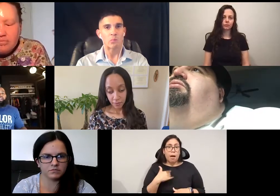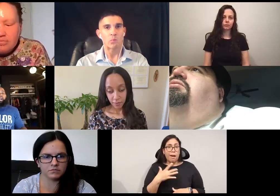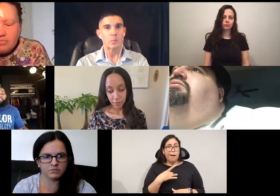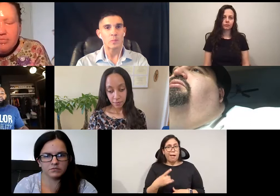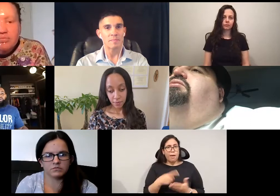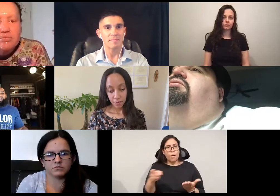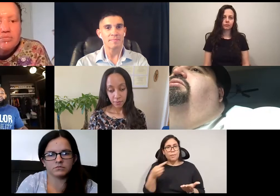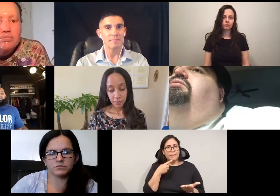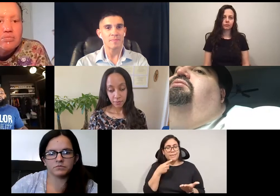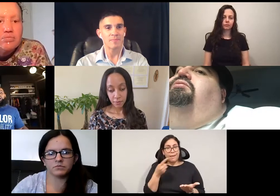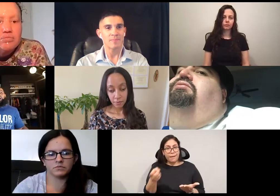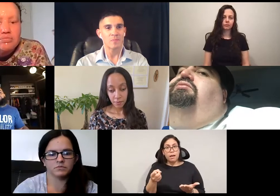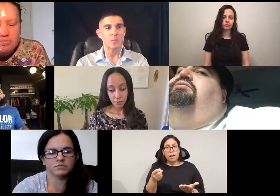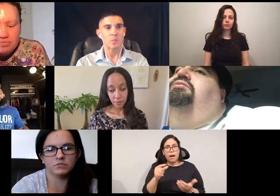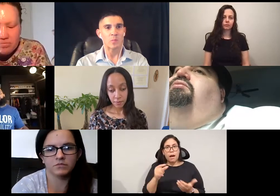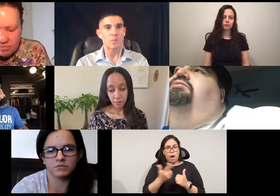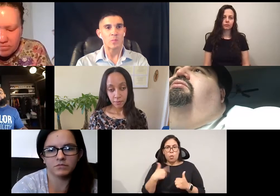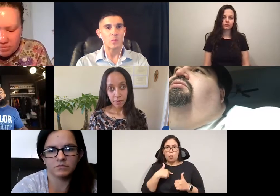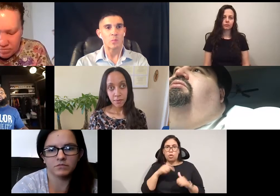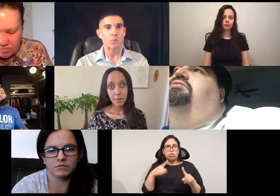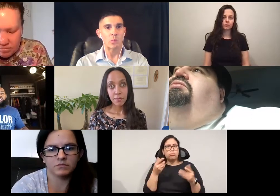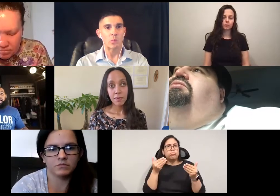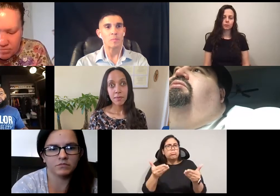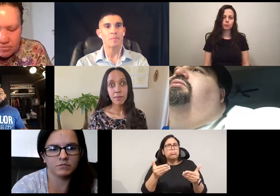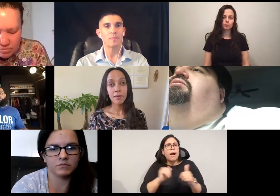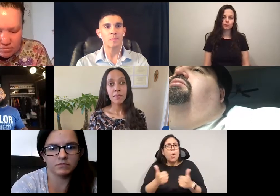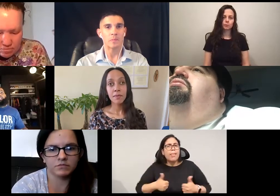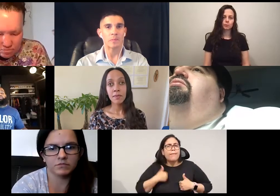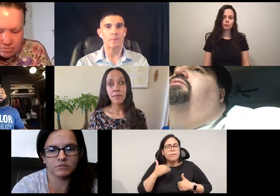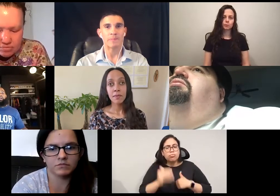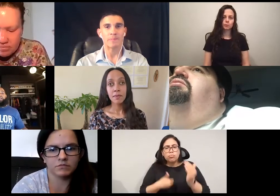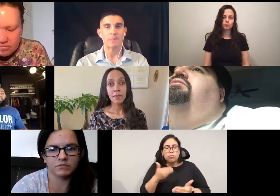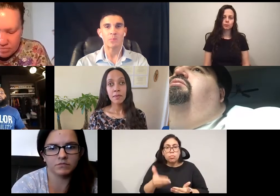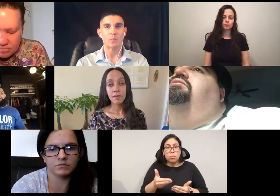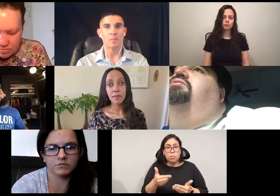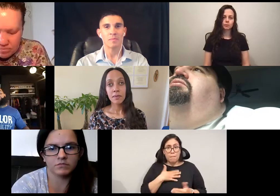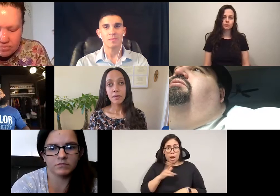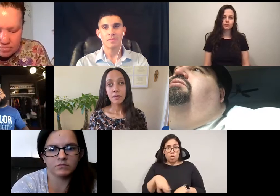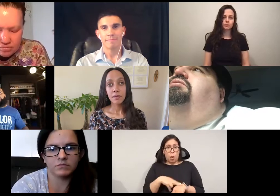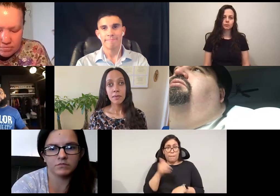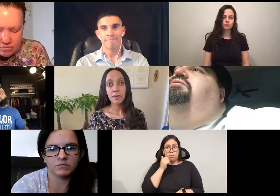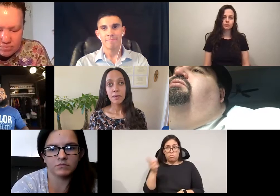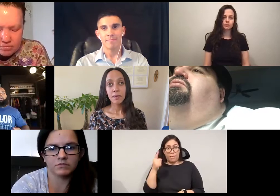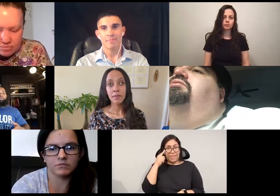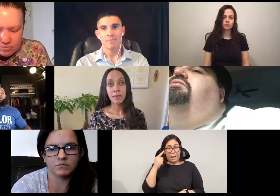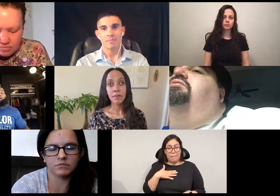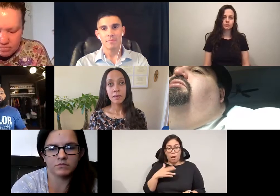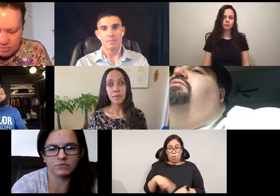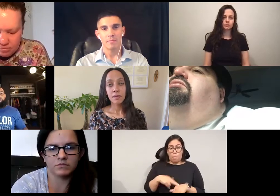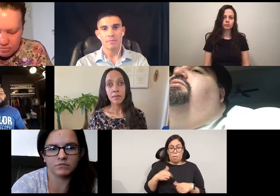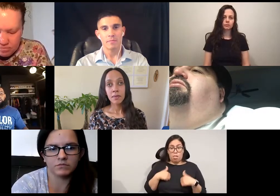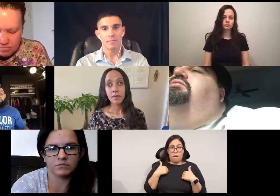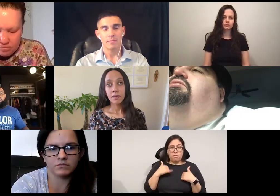our lives. How can we live if you're always looking at the thing we have to do is inspiring? And it becomes something that for